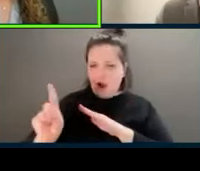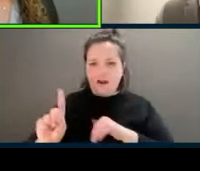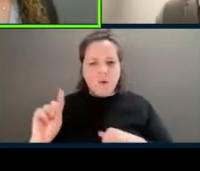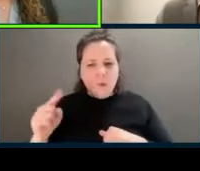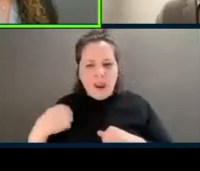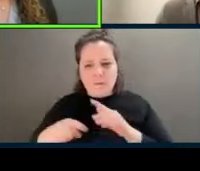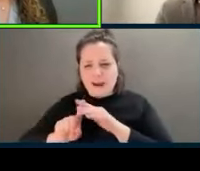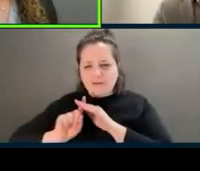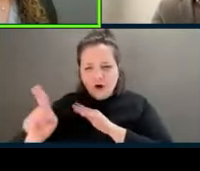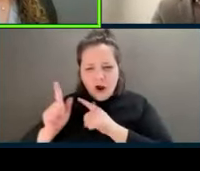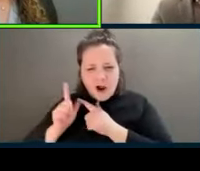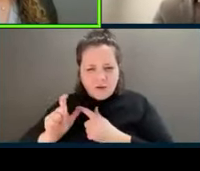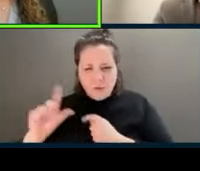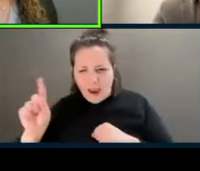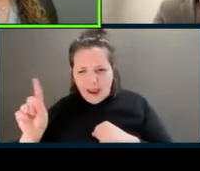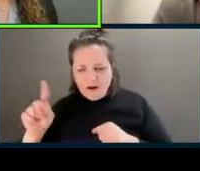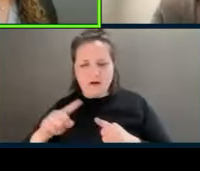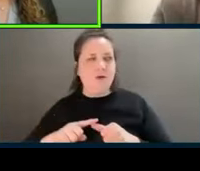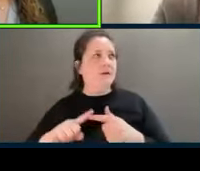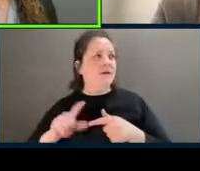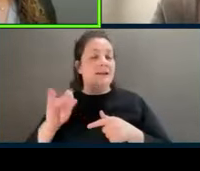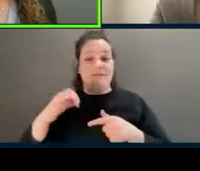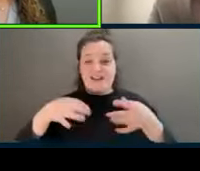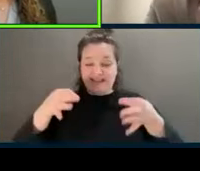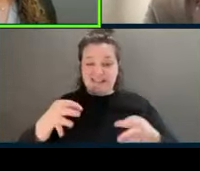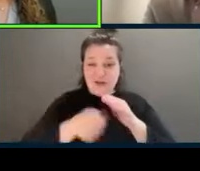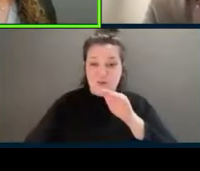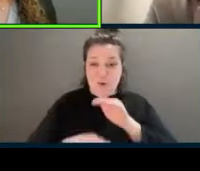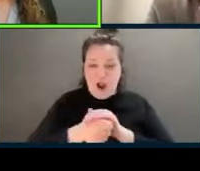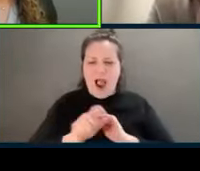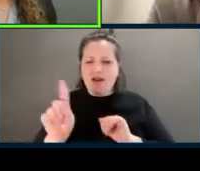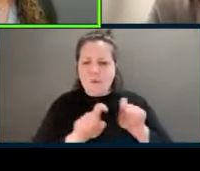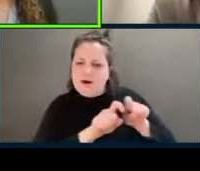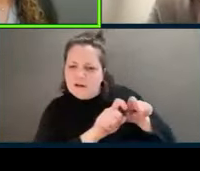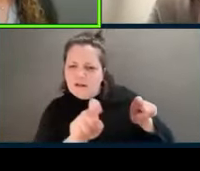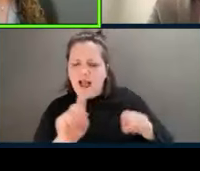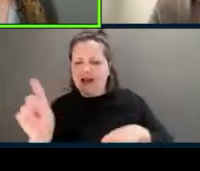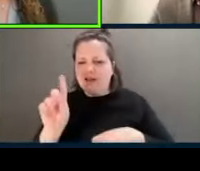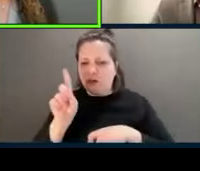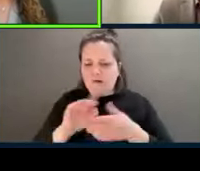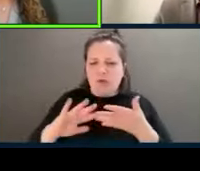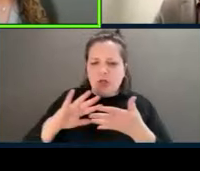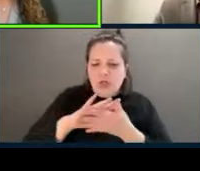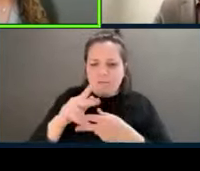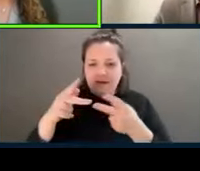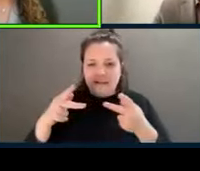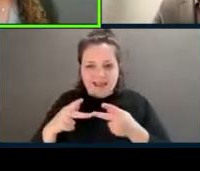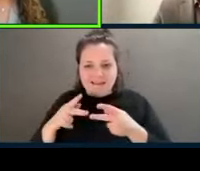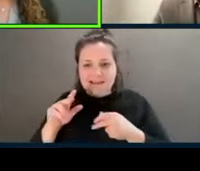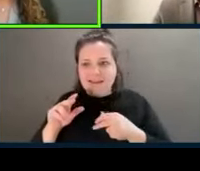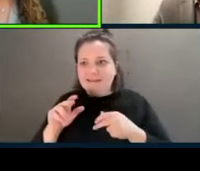to? If I choose to hide, where are the closets? Where are the discrete spaces, the cabinets, somewhere that I could climb and hide for a